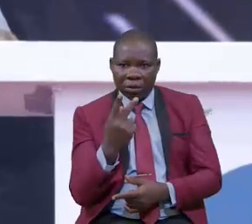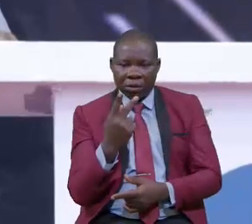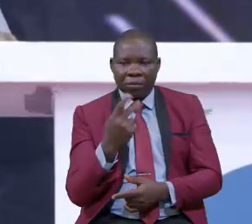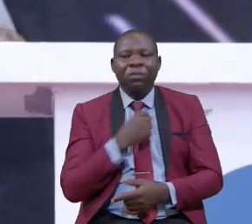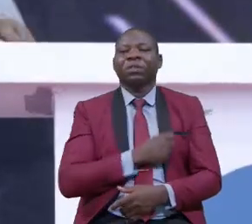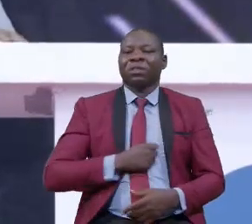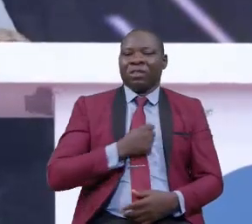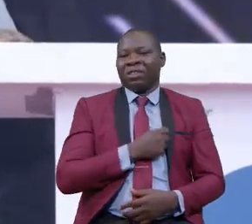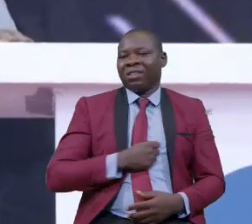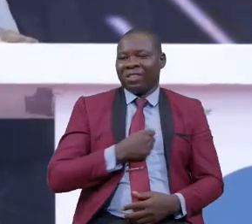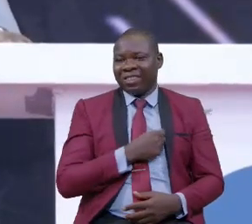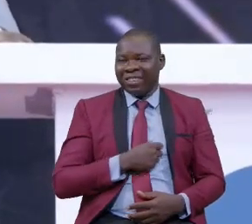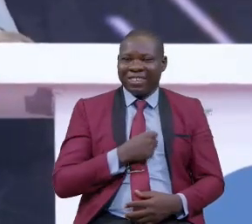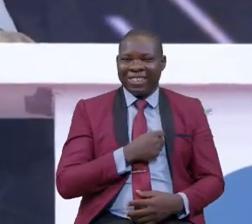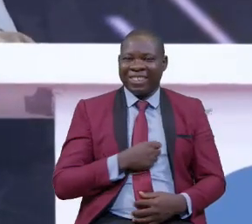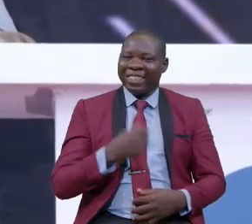Seven things.